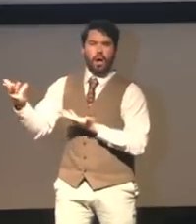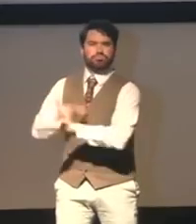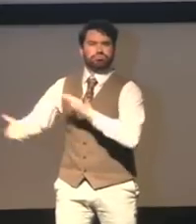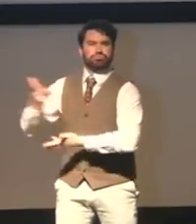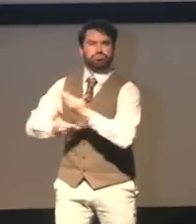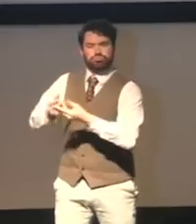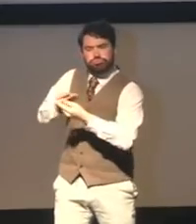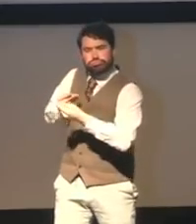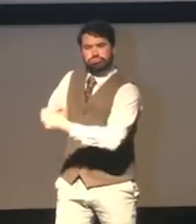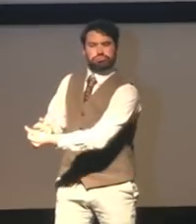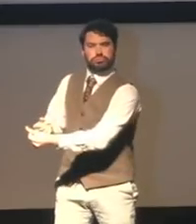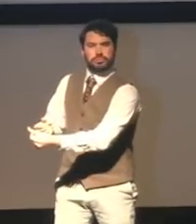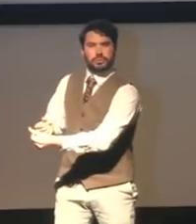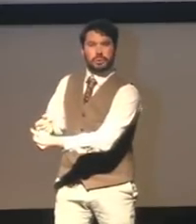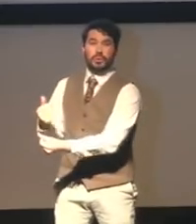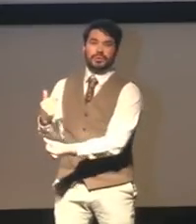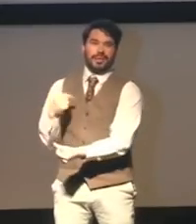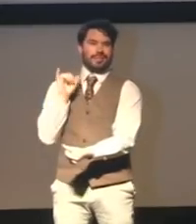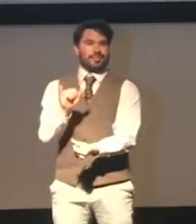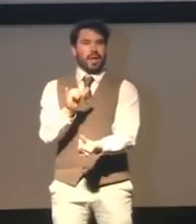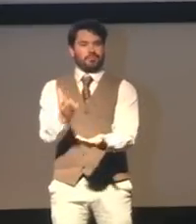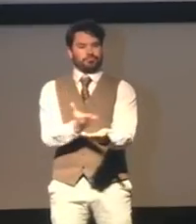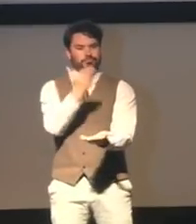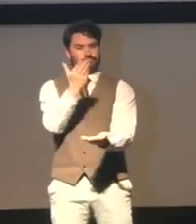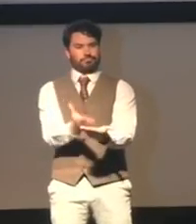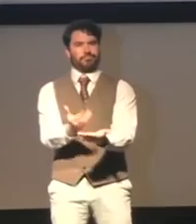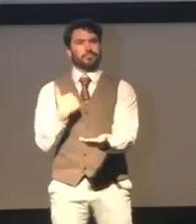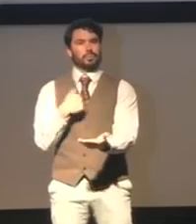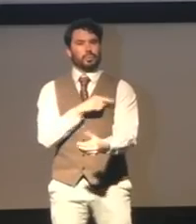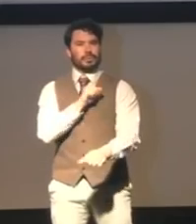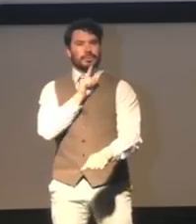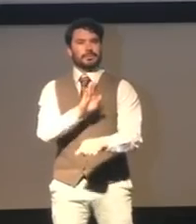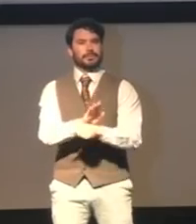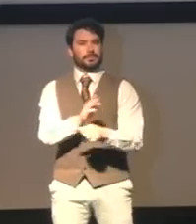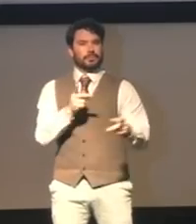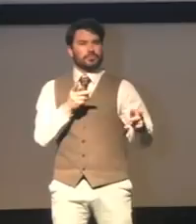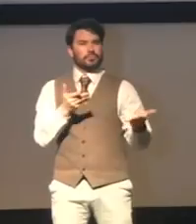exemplifies our commitment to the citizens of the state.